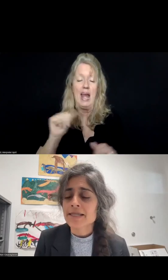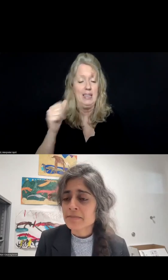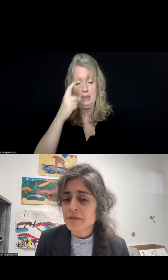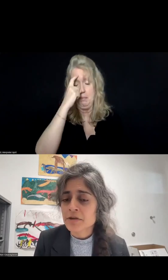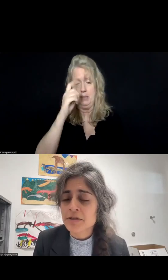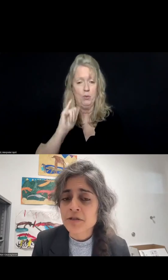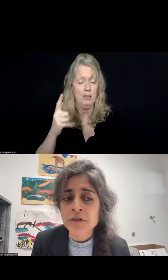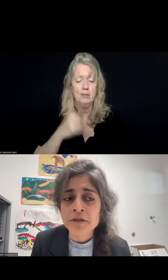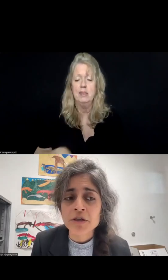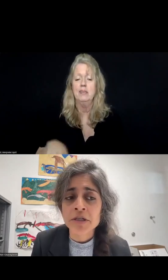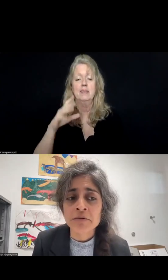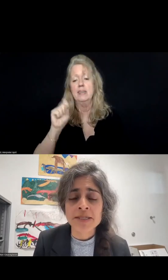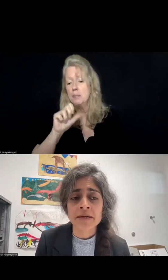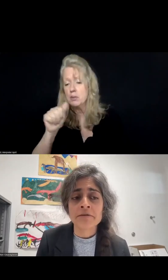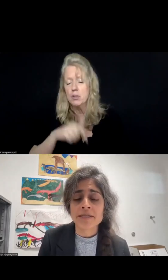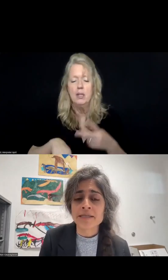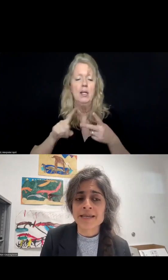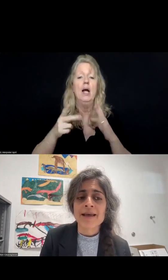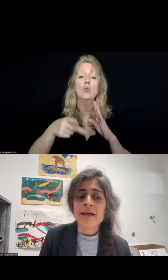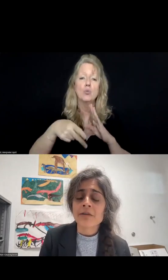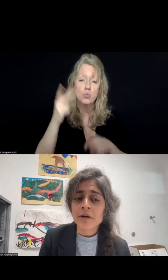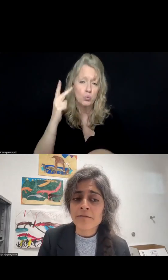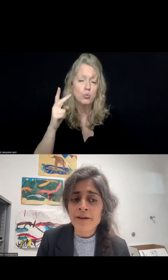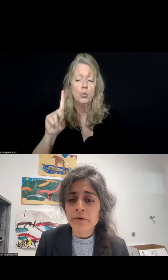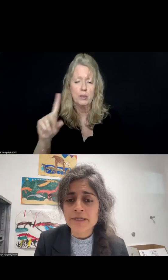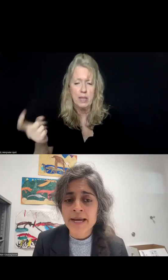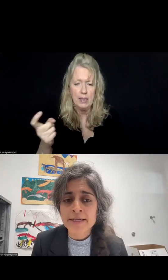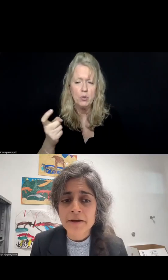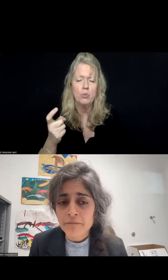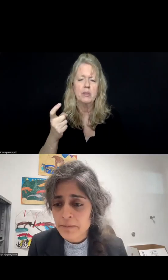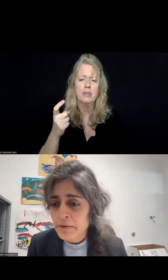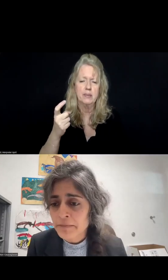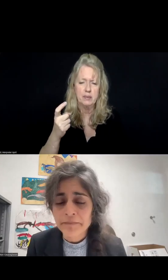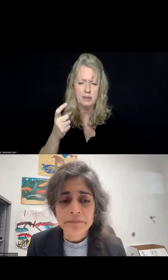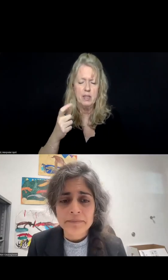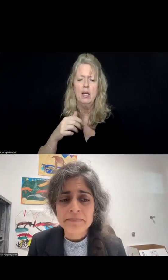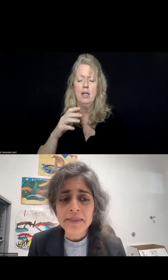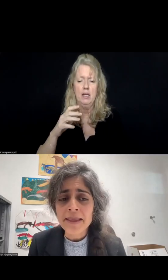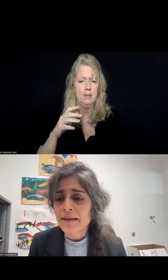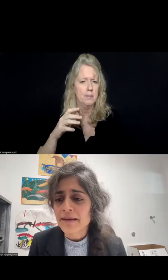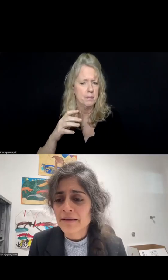illness, substance use disorders, or dual diagnoses. 35% of people